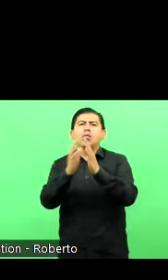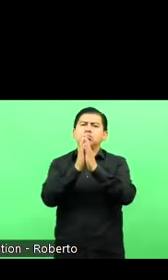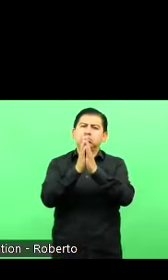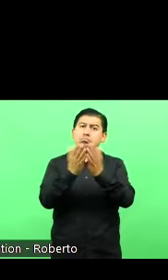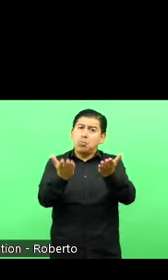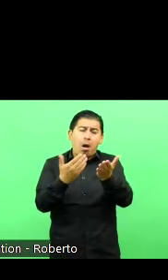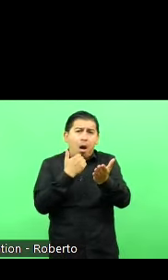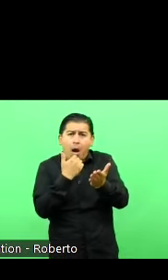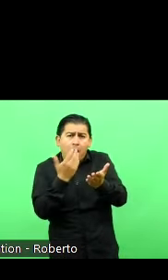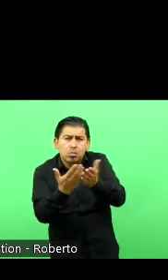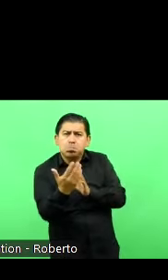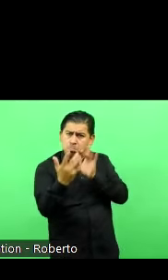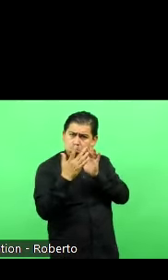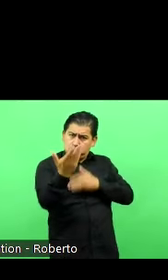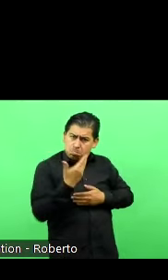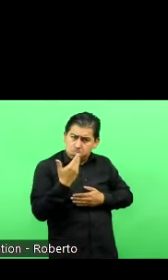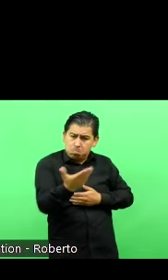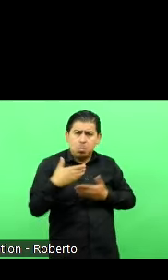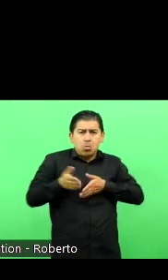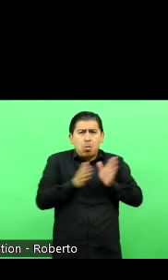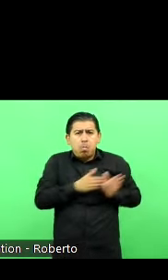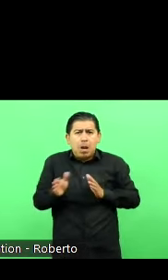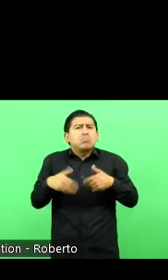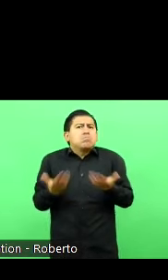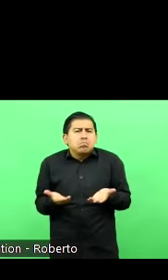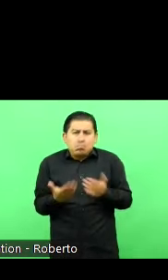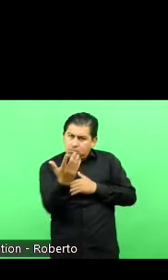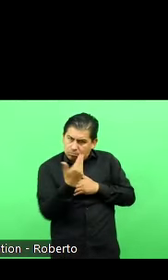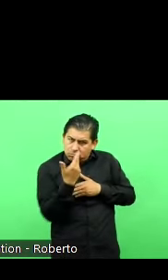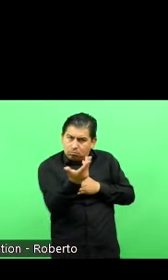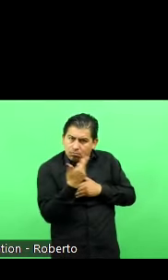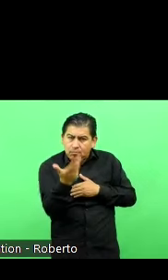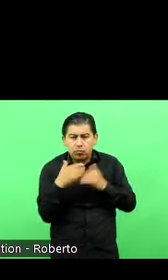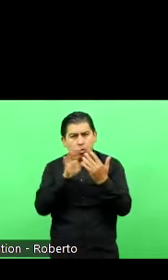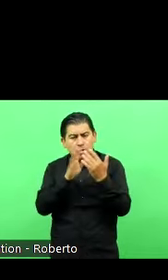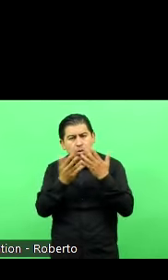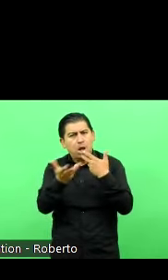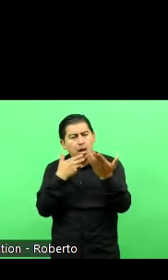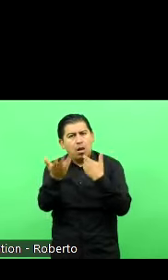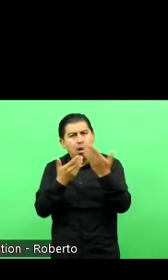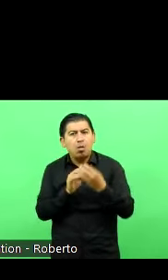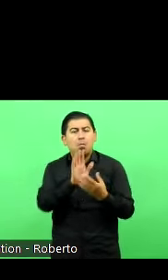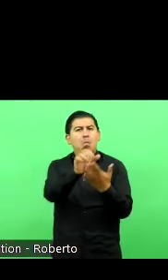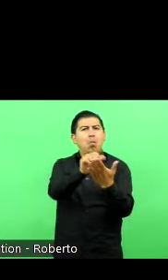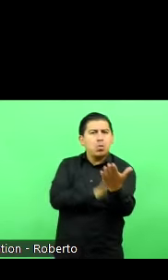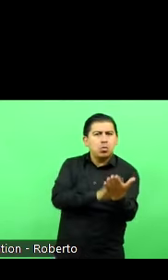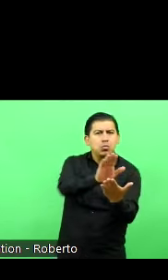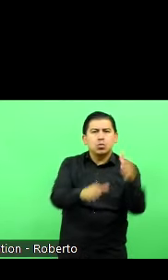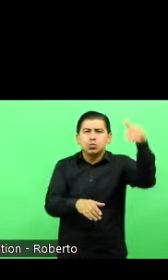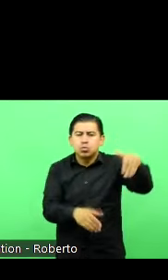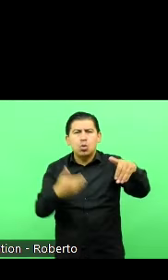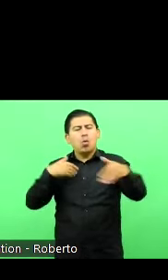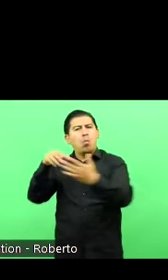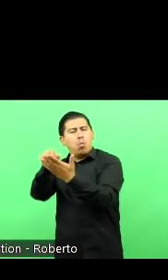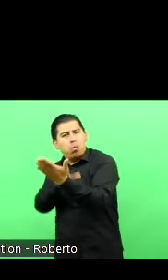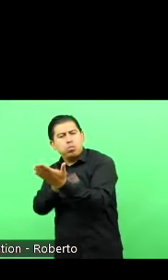ideas through our knowledge and partnership platform, the South-South Galaxy. I'd like to also encourage you all to actively